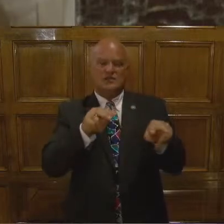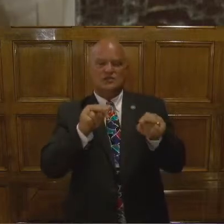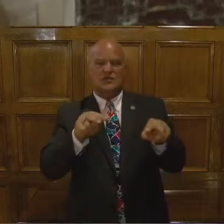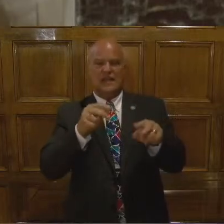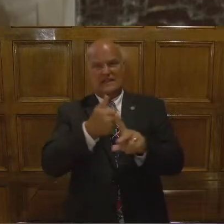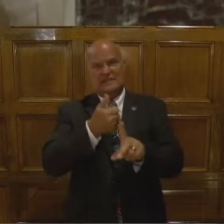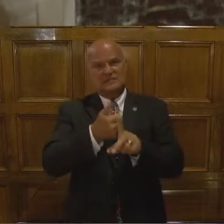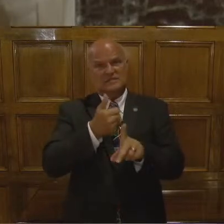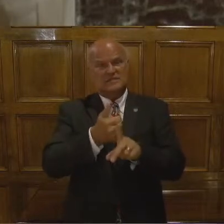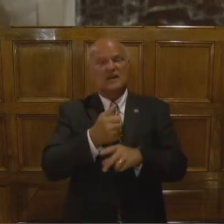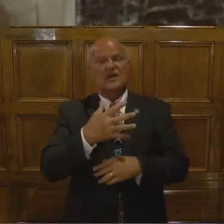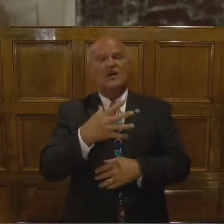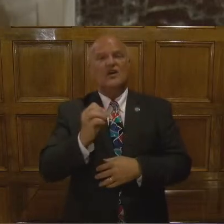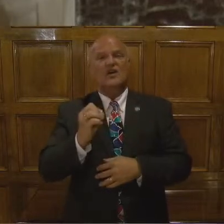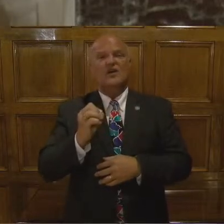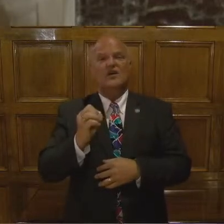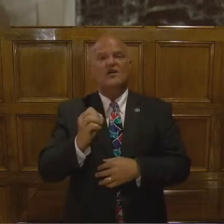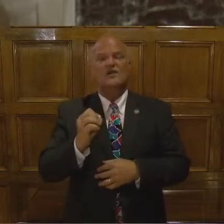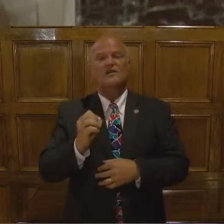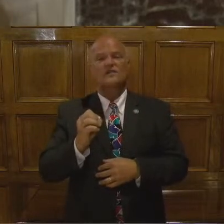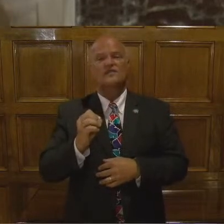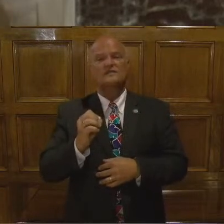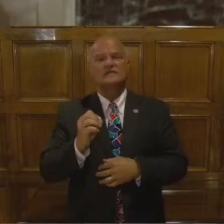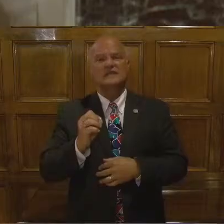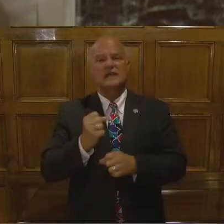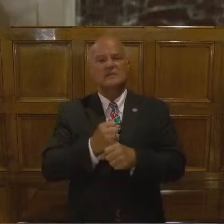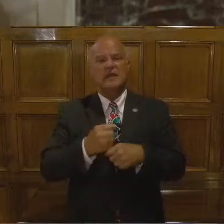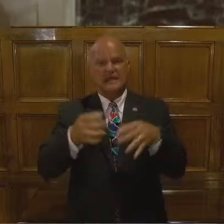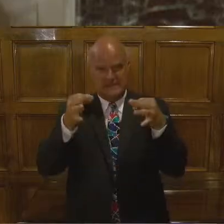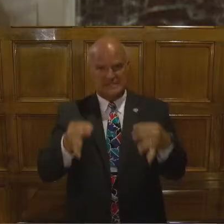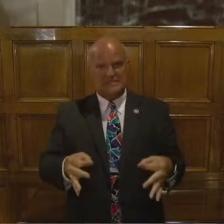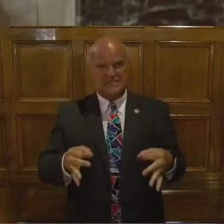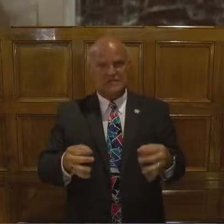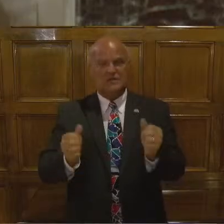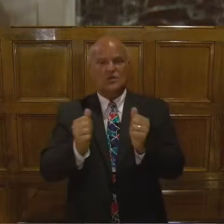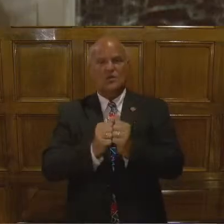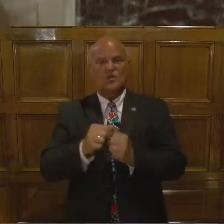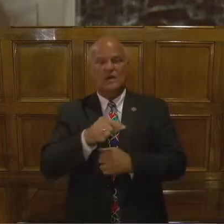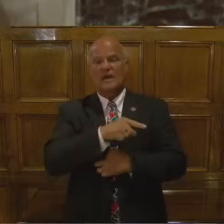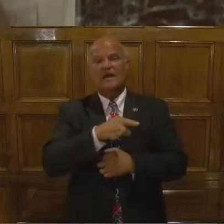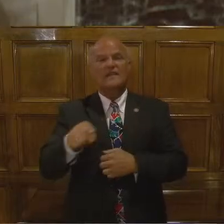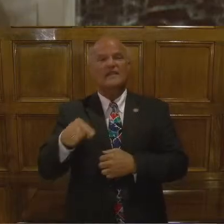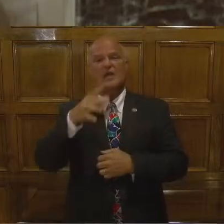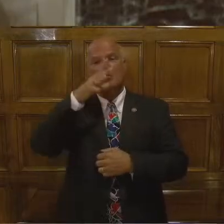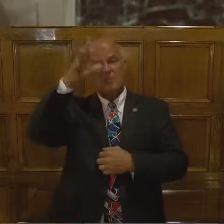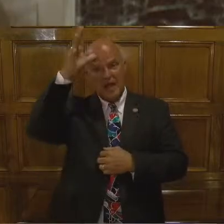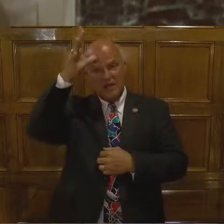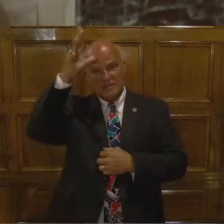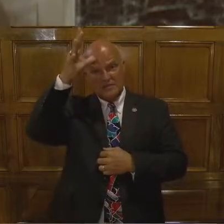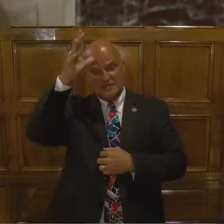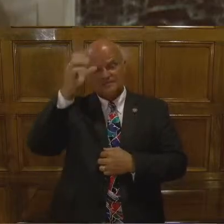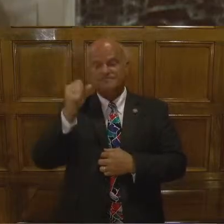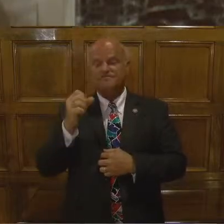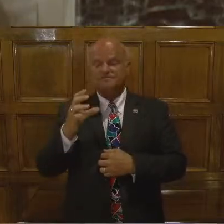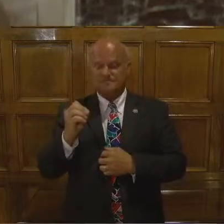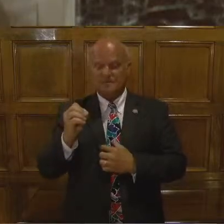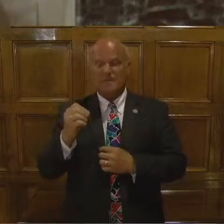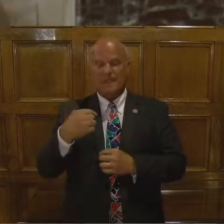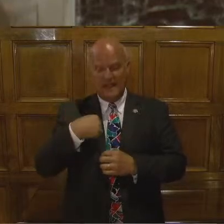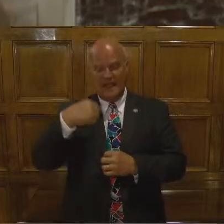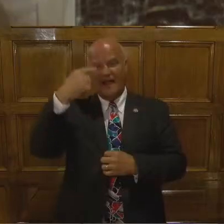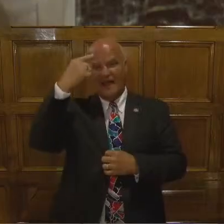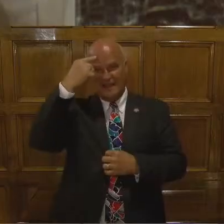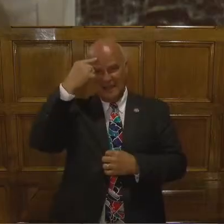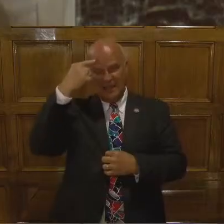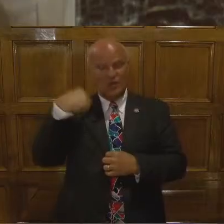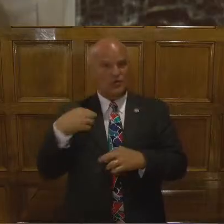it themselves and make those decisions with their parents. So I think we'll